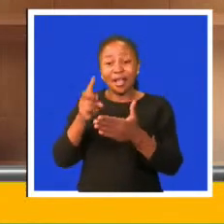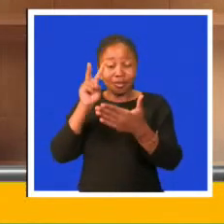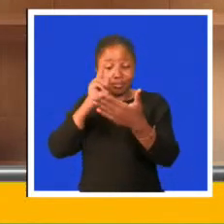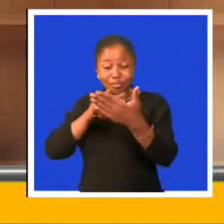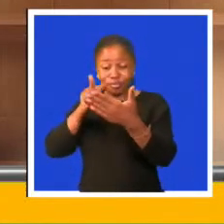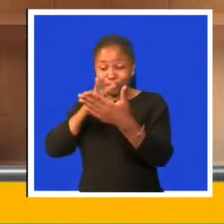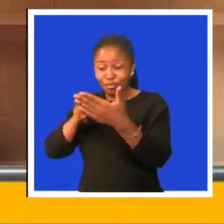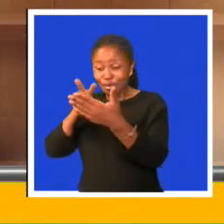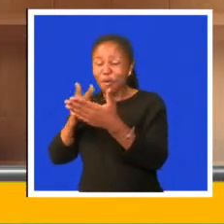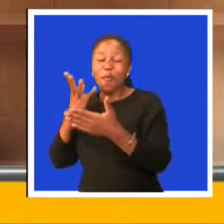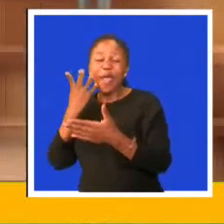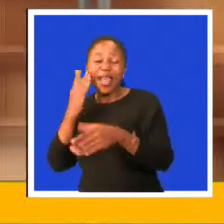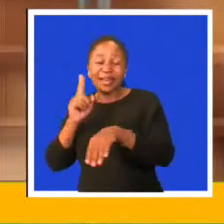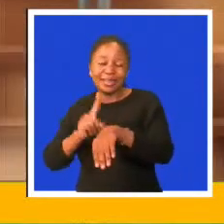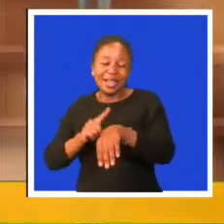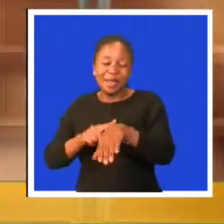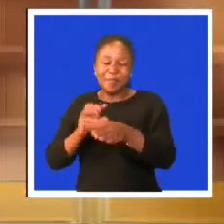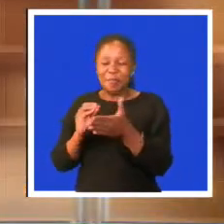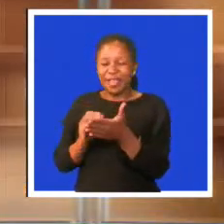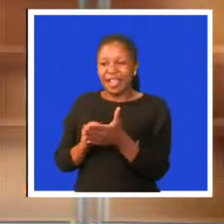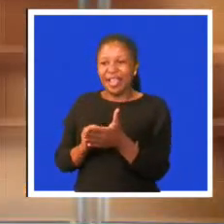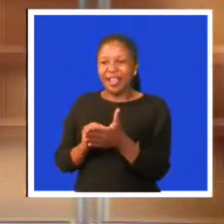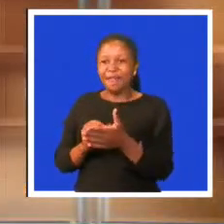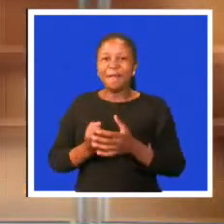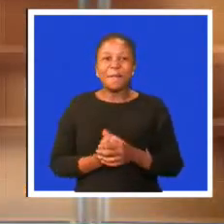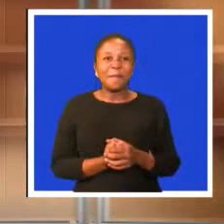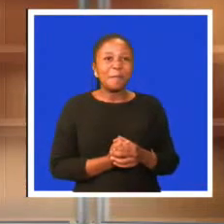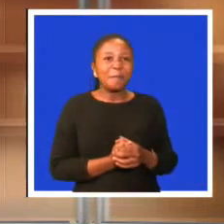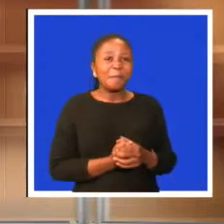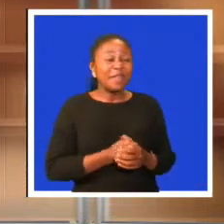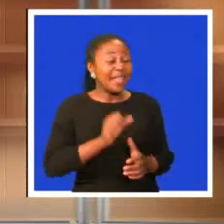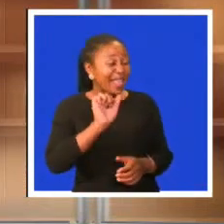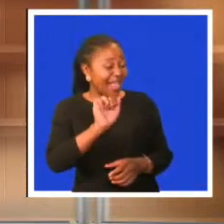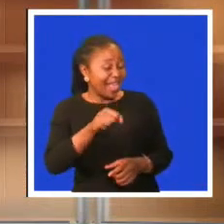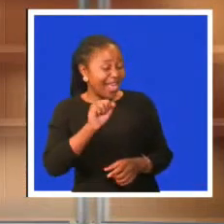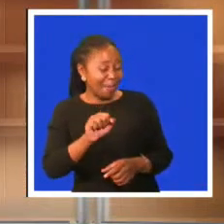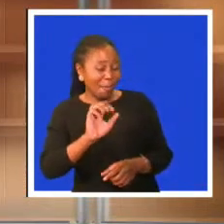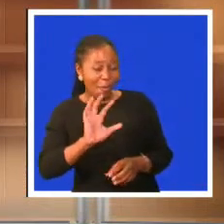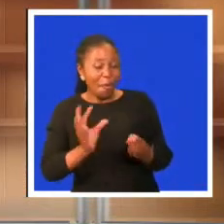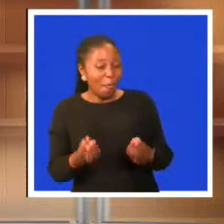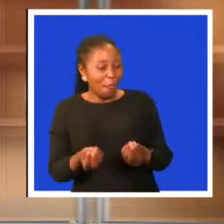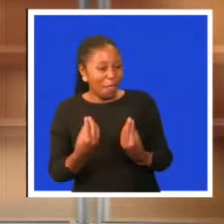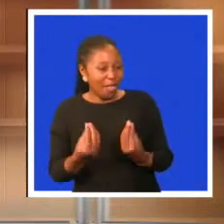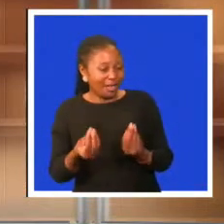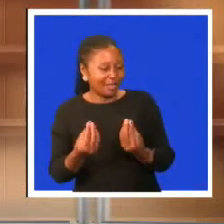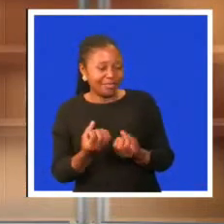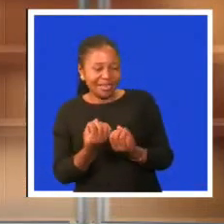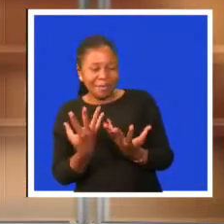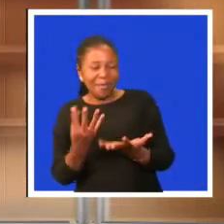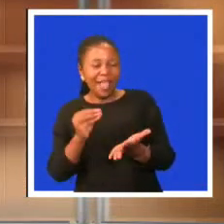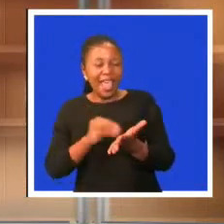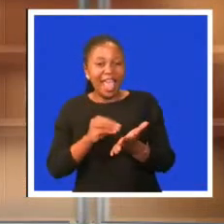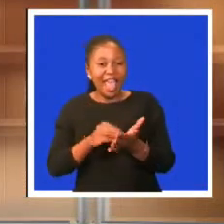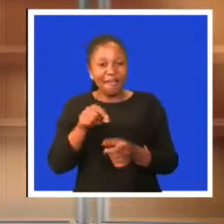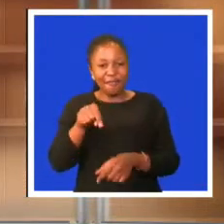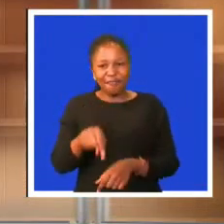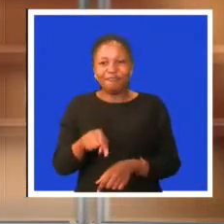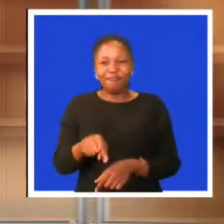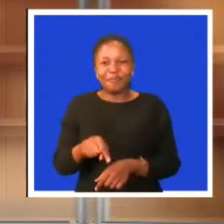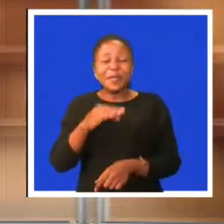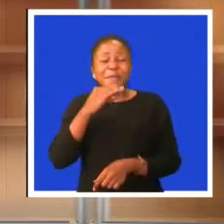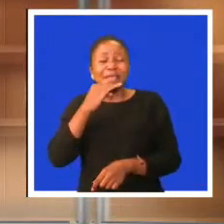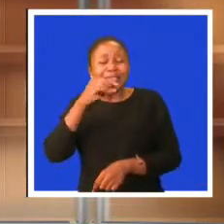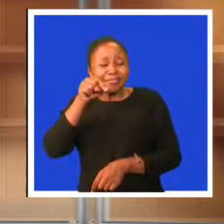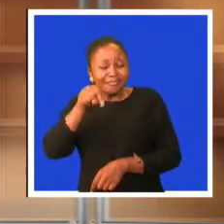get a notification. Yes, of course. And just a reminder that our WhatsApp number is available today, so you guys can ask